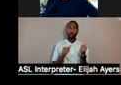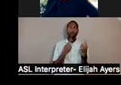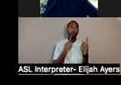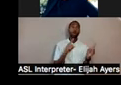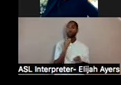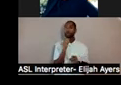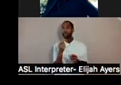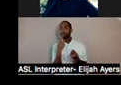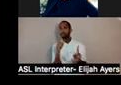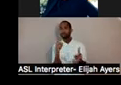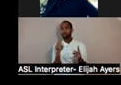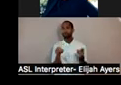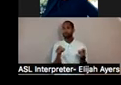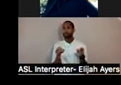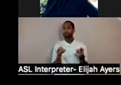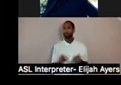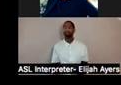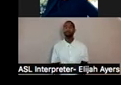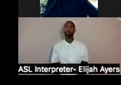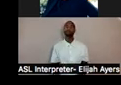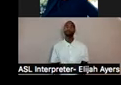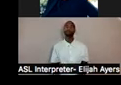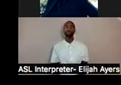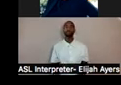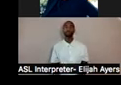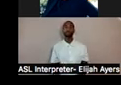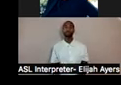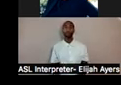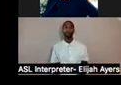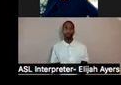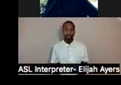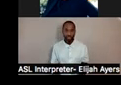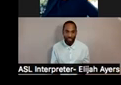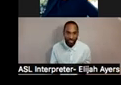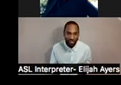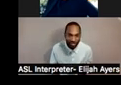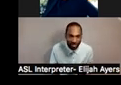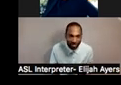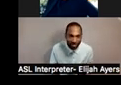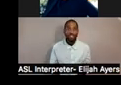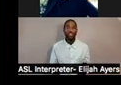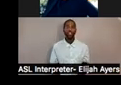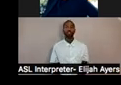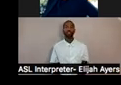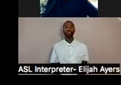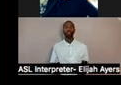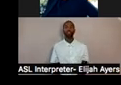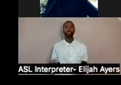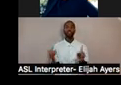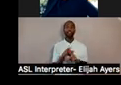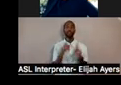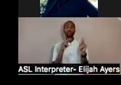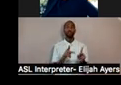work? So the first character that I'm going to introduce you to is the